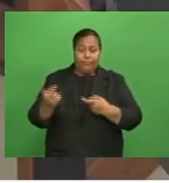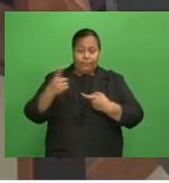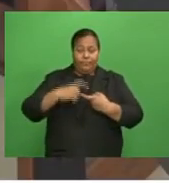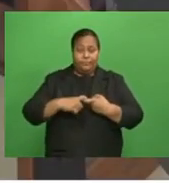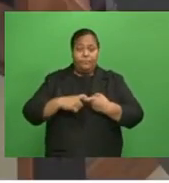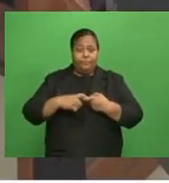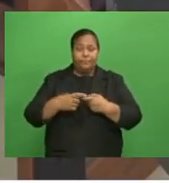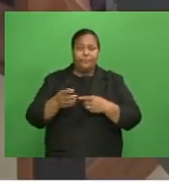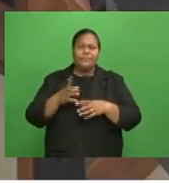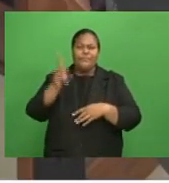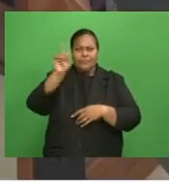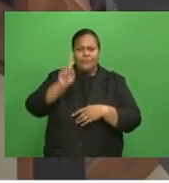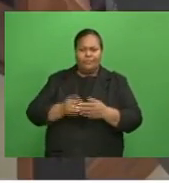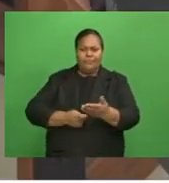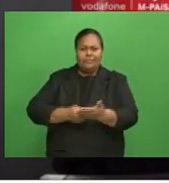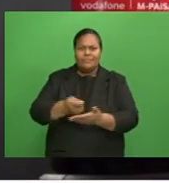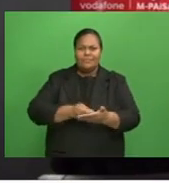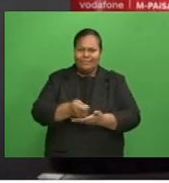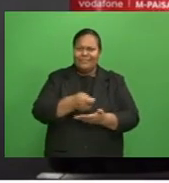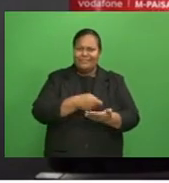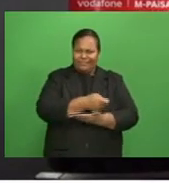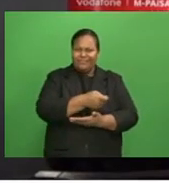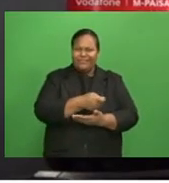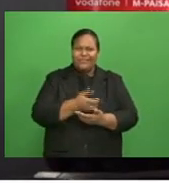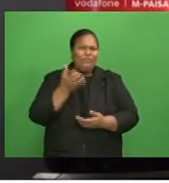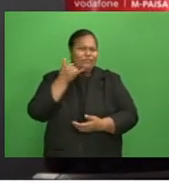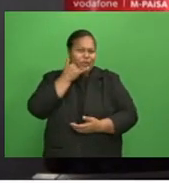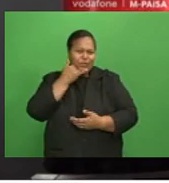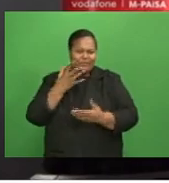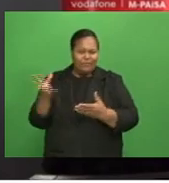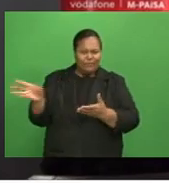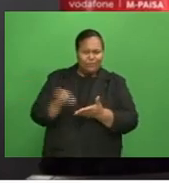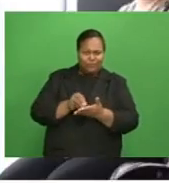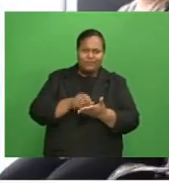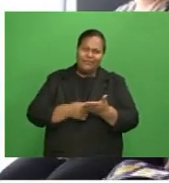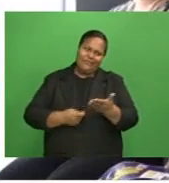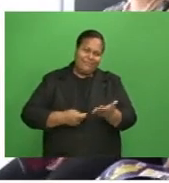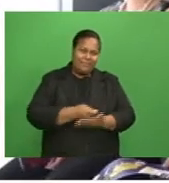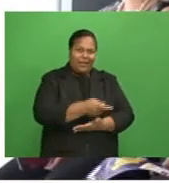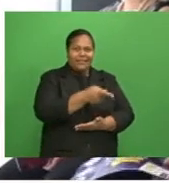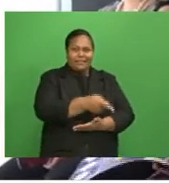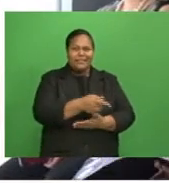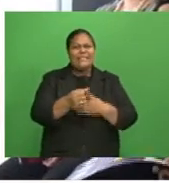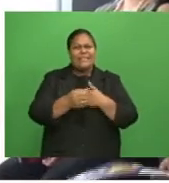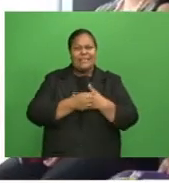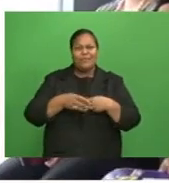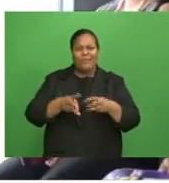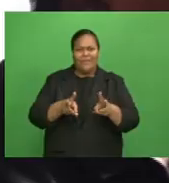has been amplified during this COVID-19 pandemic as people are opting for safer way of payment.